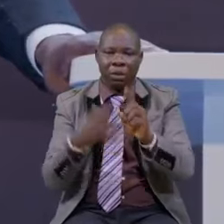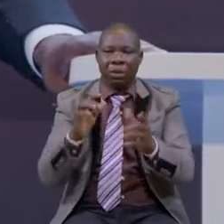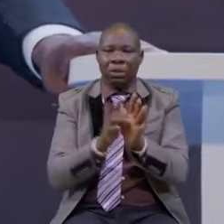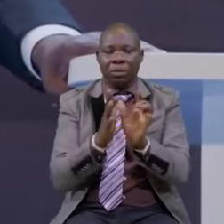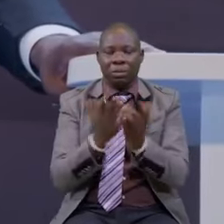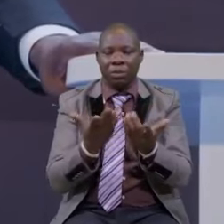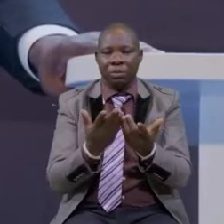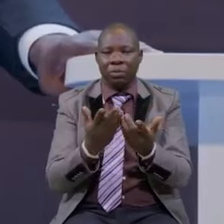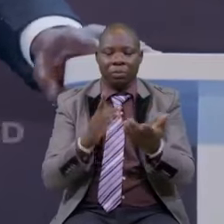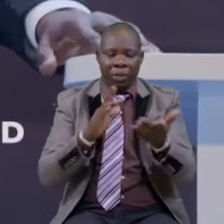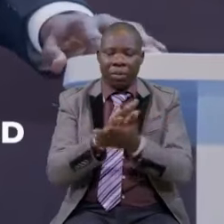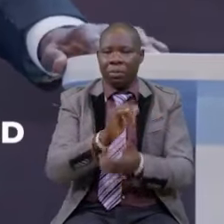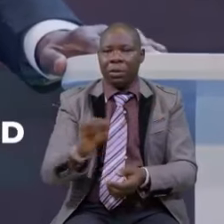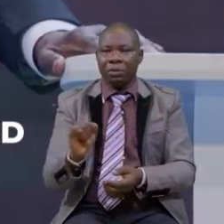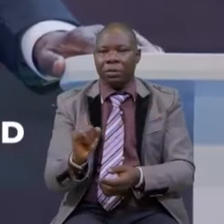Believing,